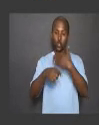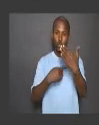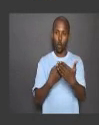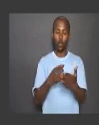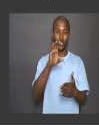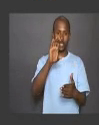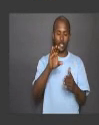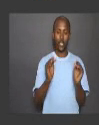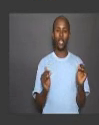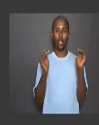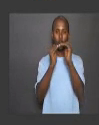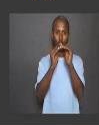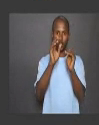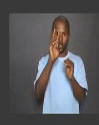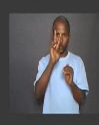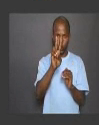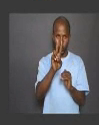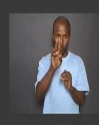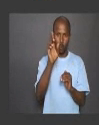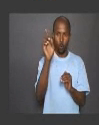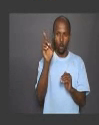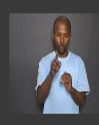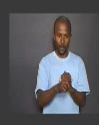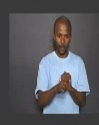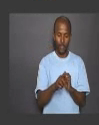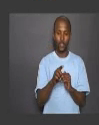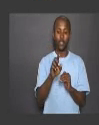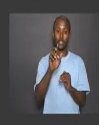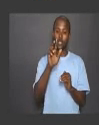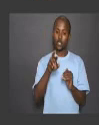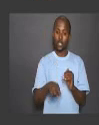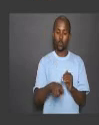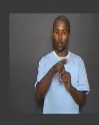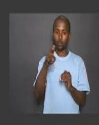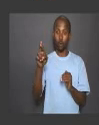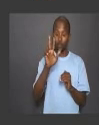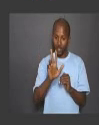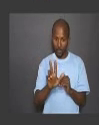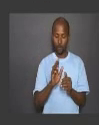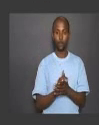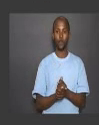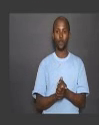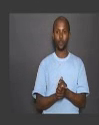c equals 2 over the square root of 3.